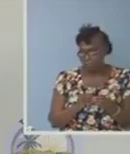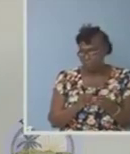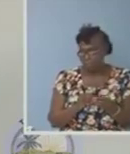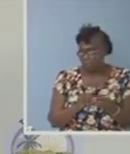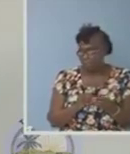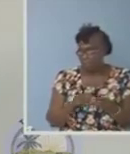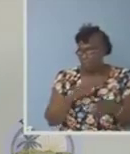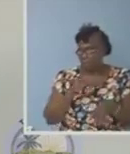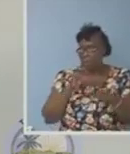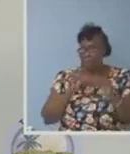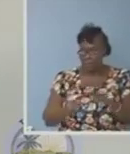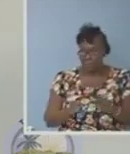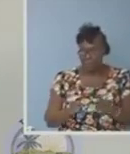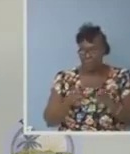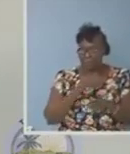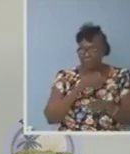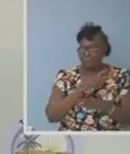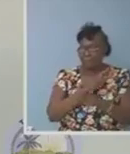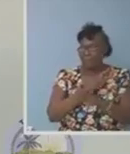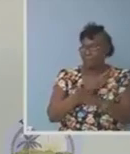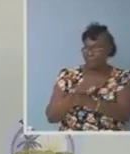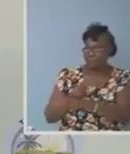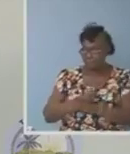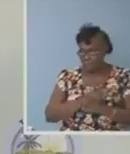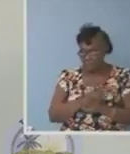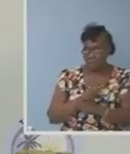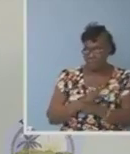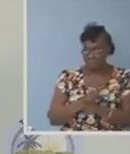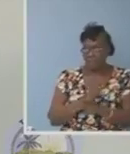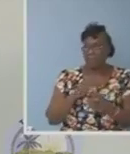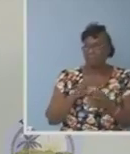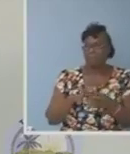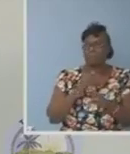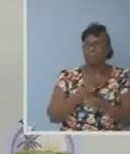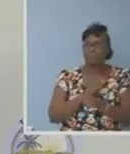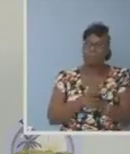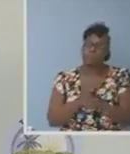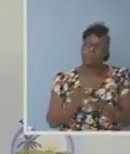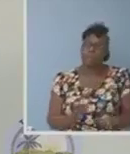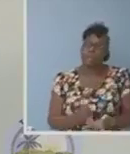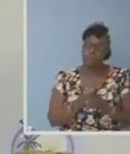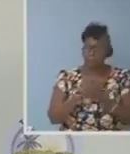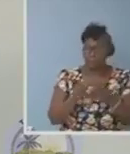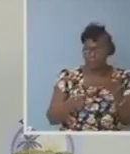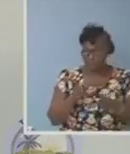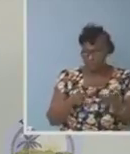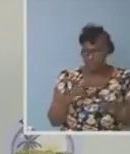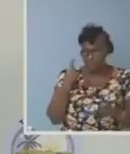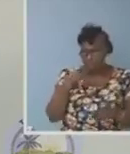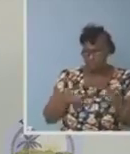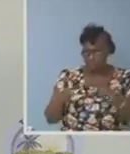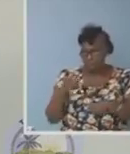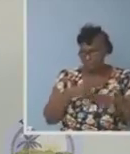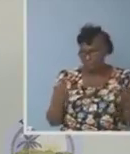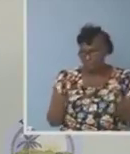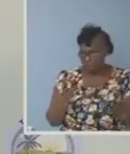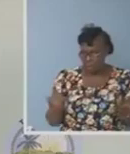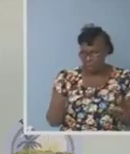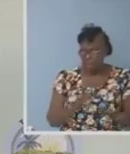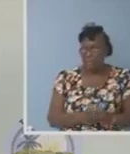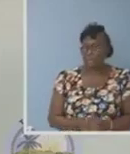of collaboration between the promoting agencies and also the owners of the product in Tobago. So this